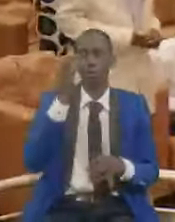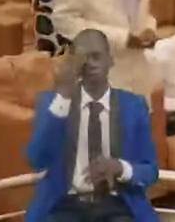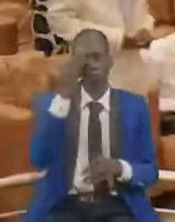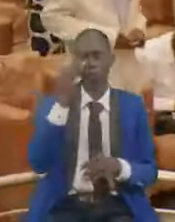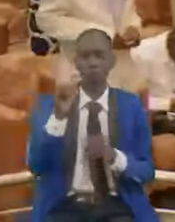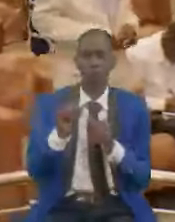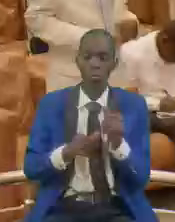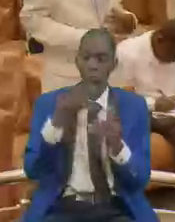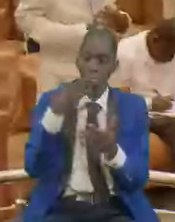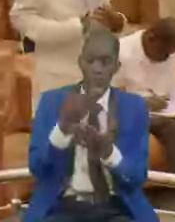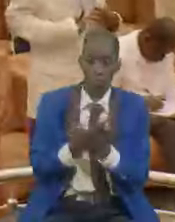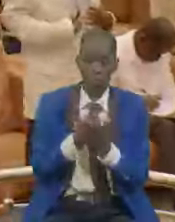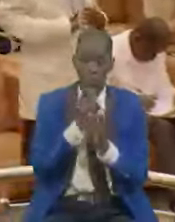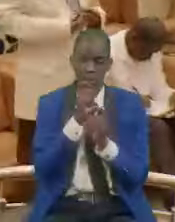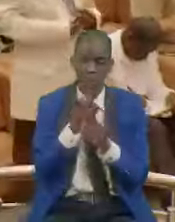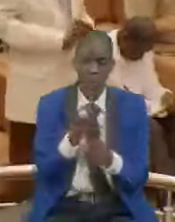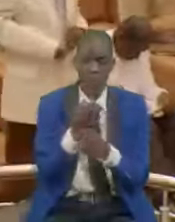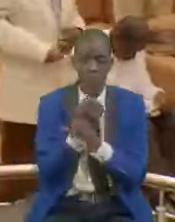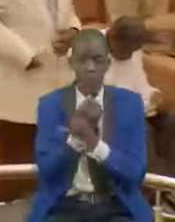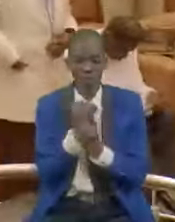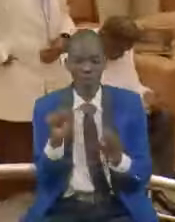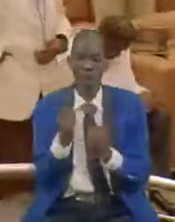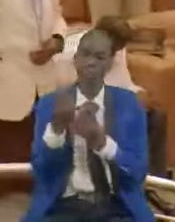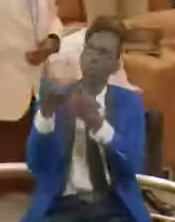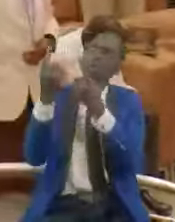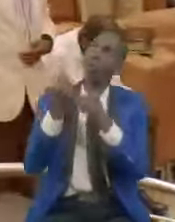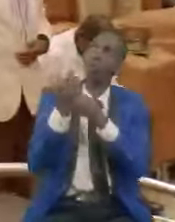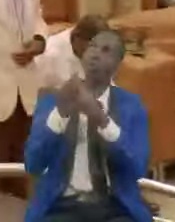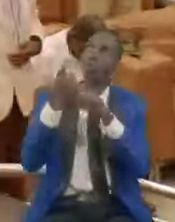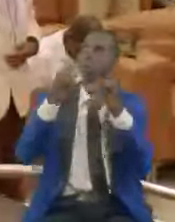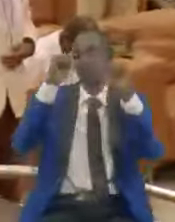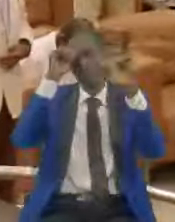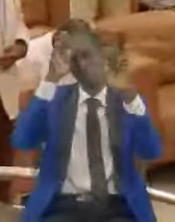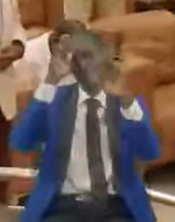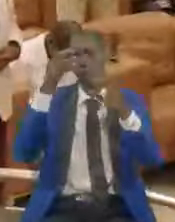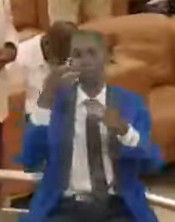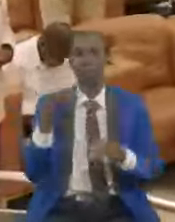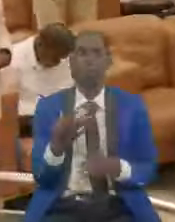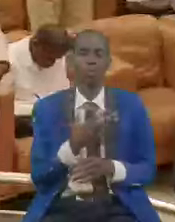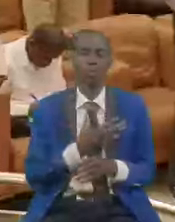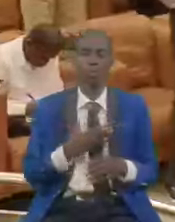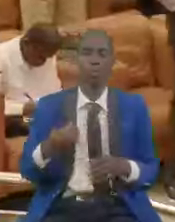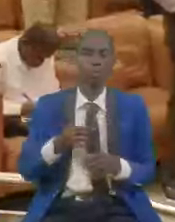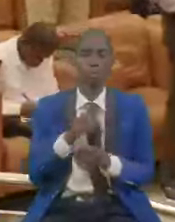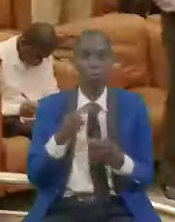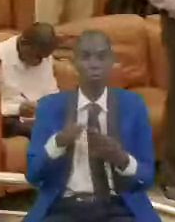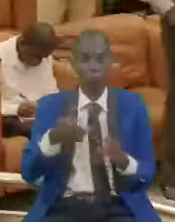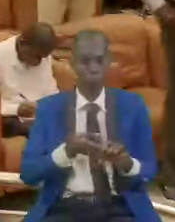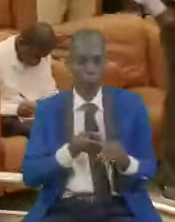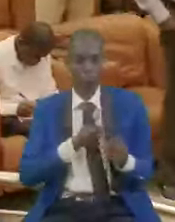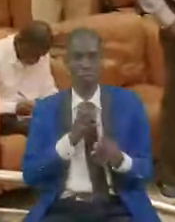gift, salvation, comes from the Father of lights. When you come out of darkness